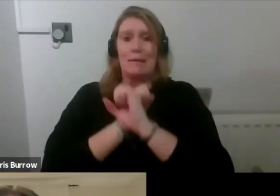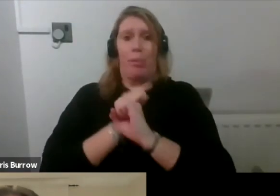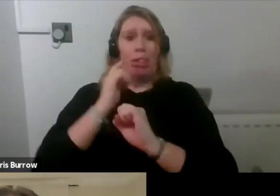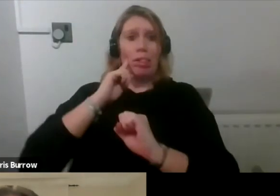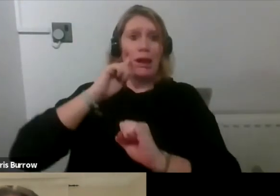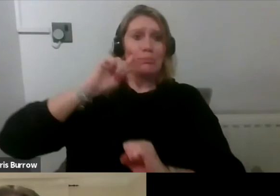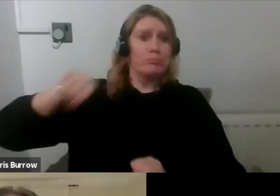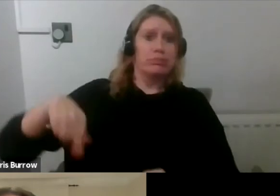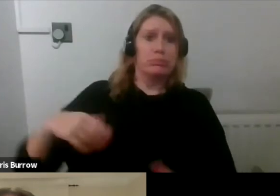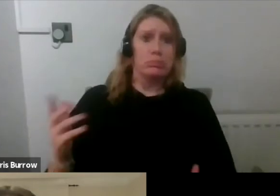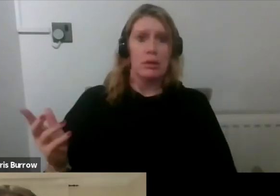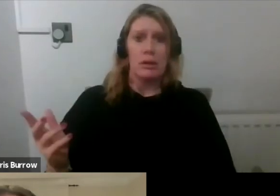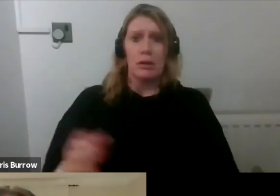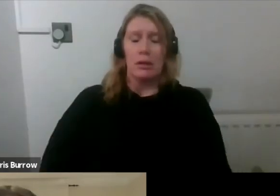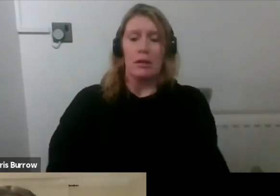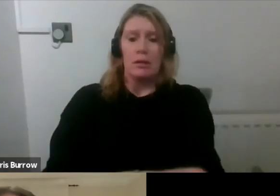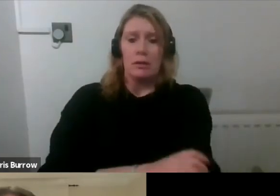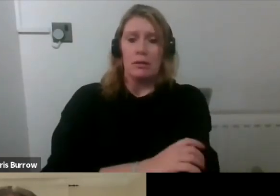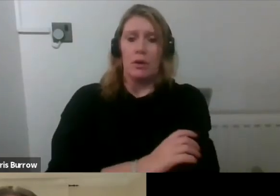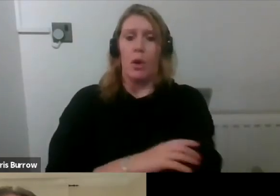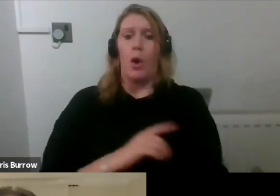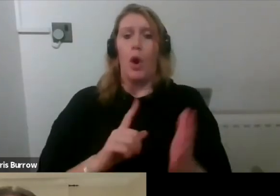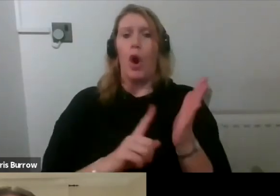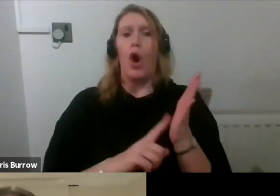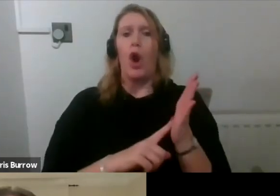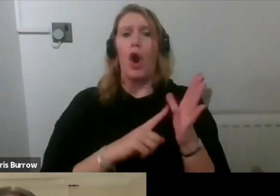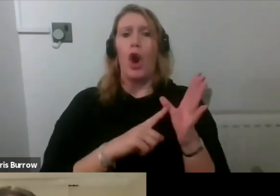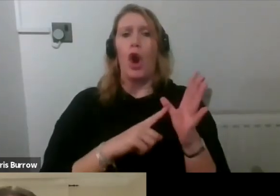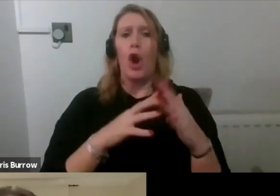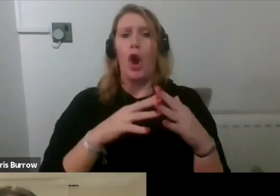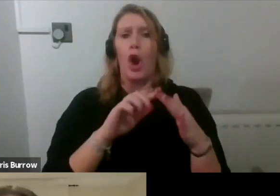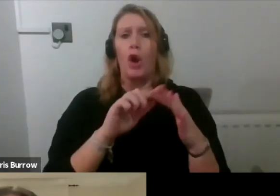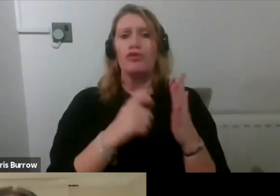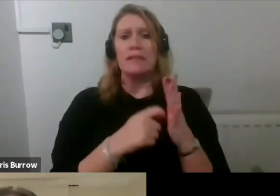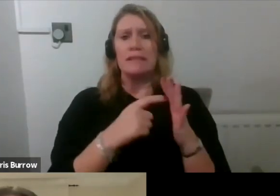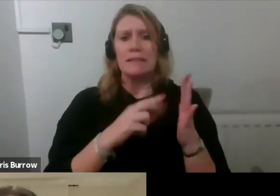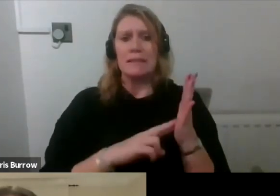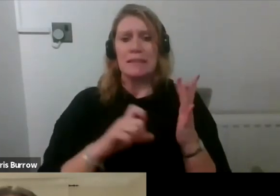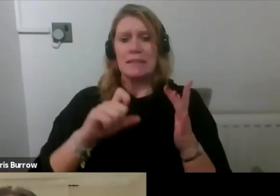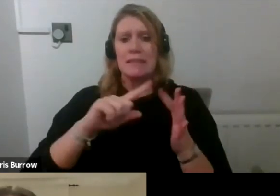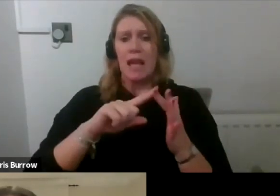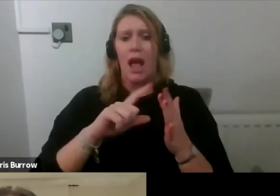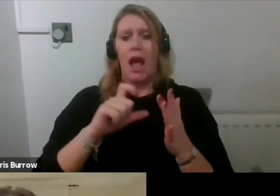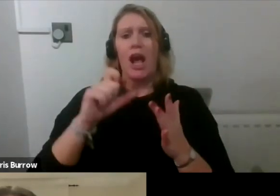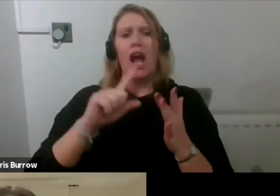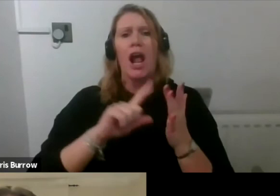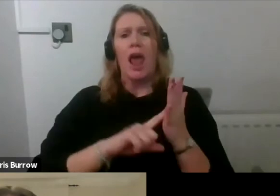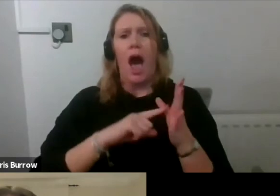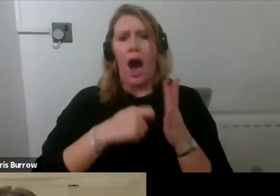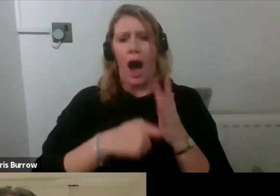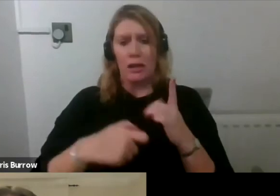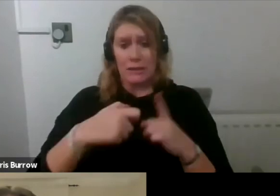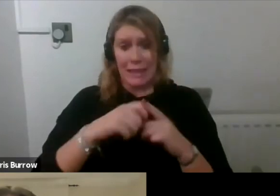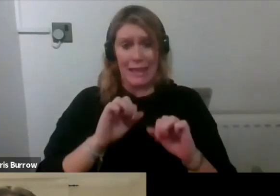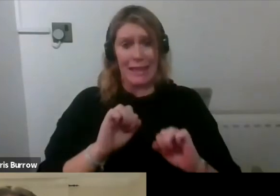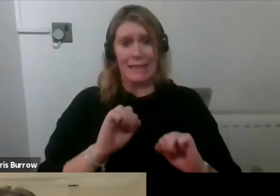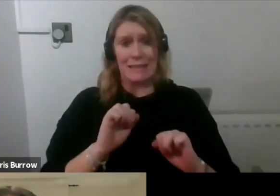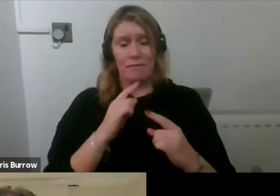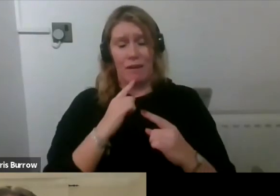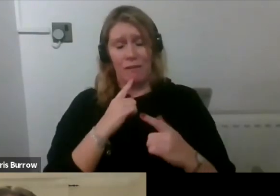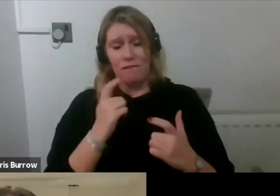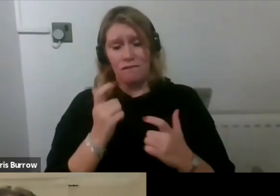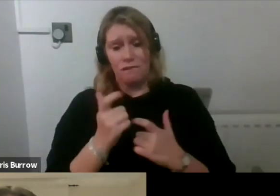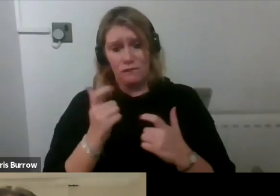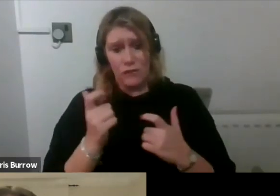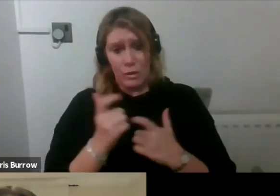Clark, who, for anybody who doesn't know, is a very funny sit down comedian, saying in a show right back about